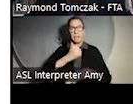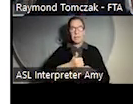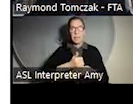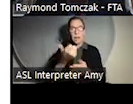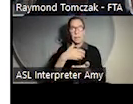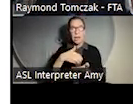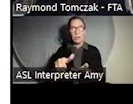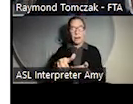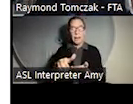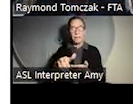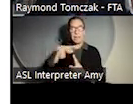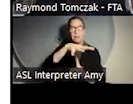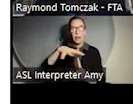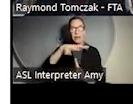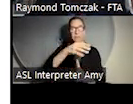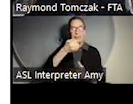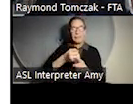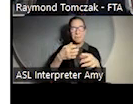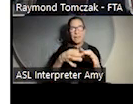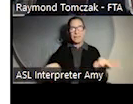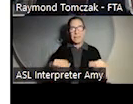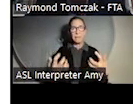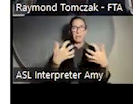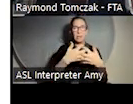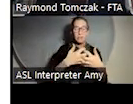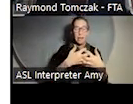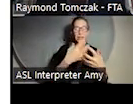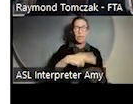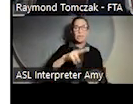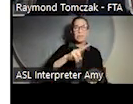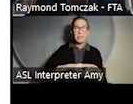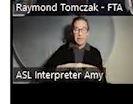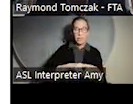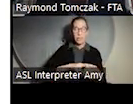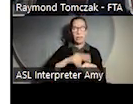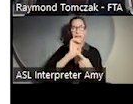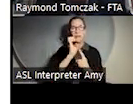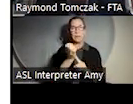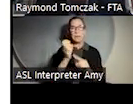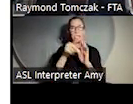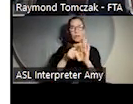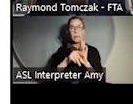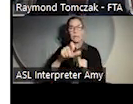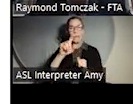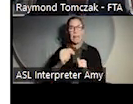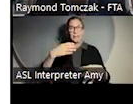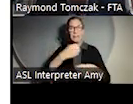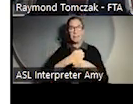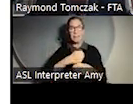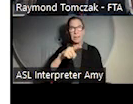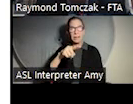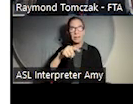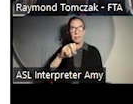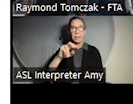impact statement in compliance with the National Environmental Policy Act, known as NEPA. The draft environmental impact statement,